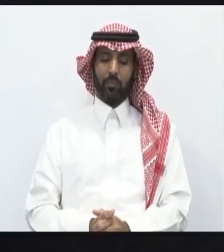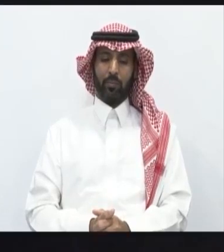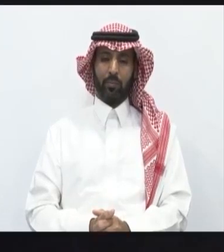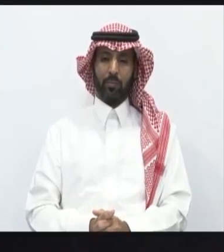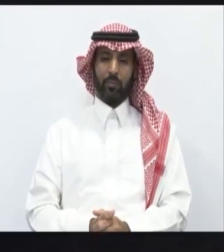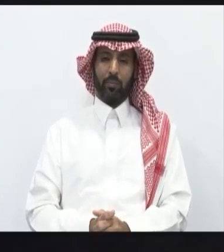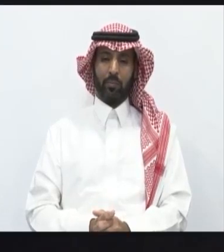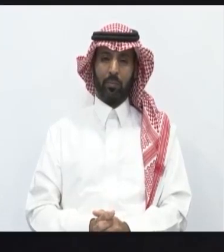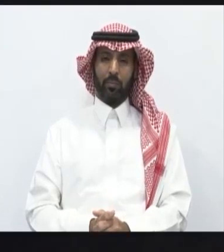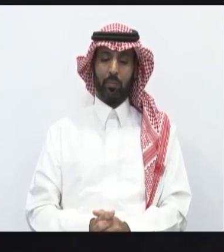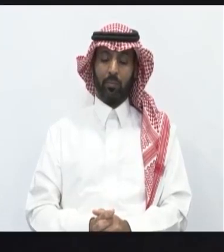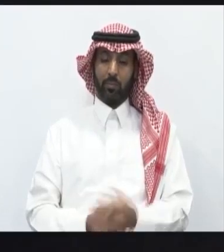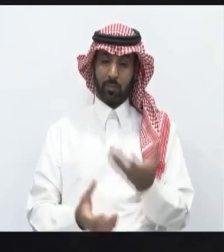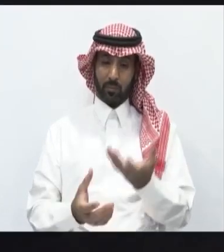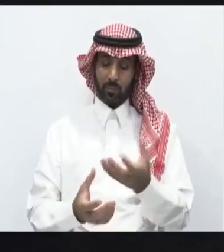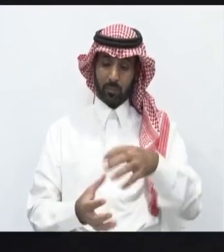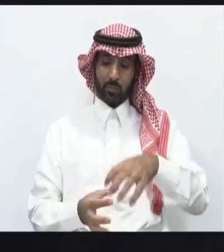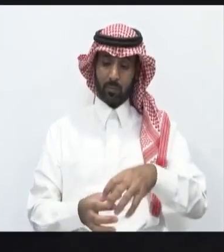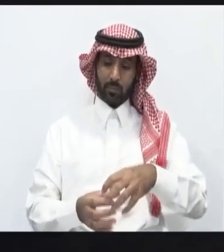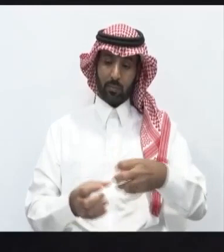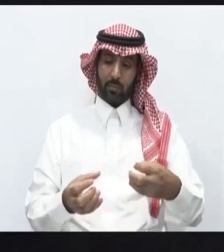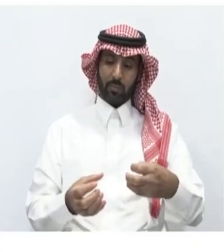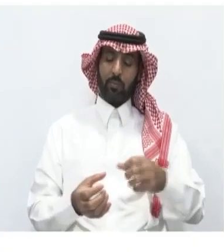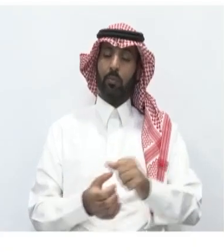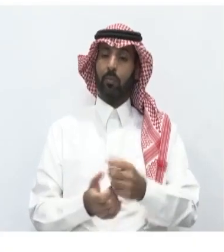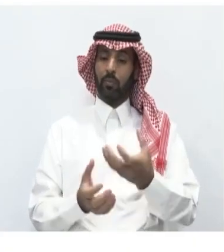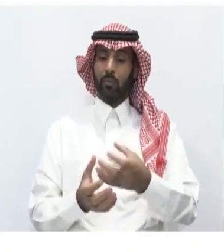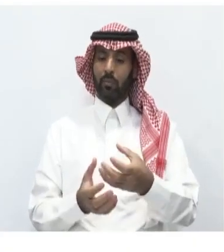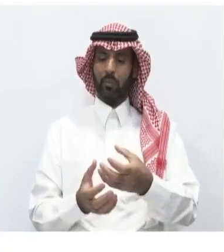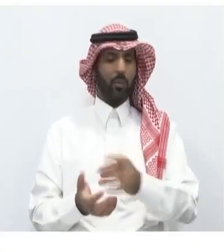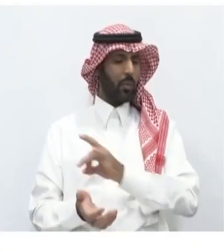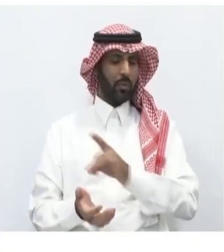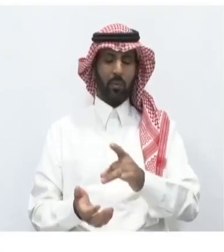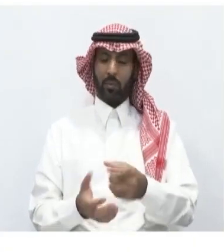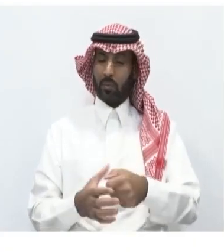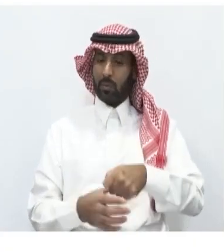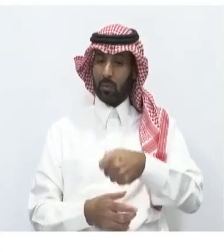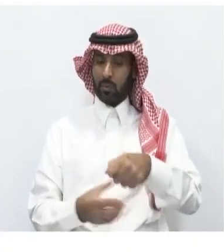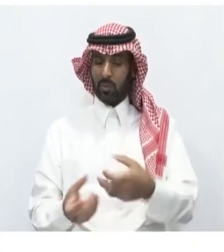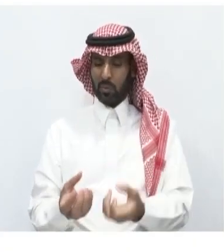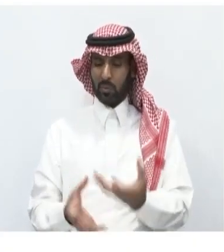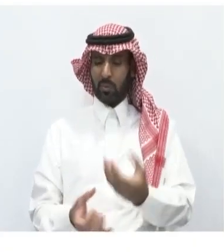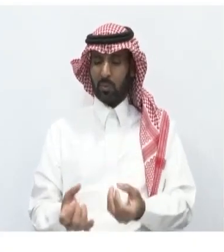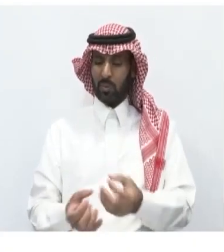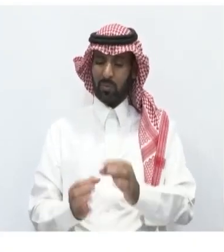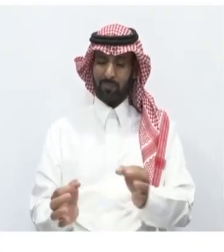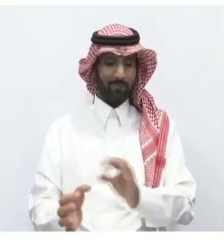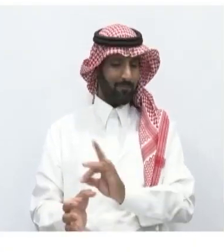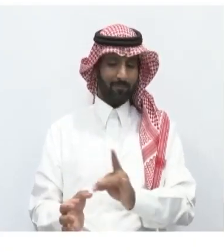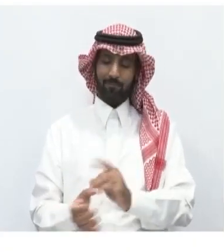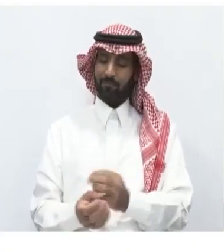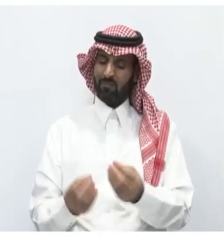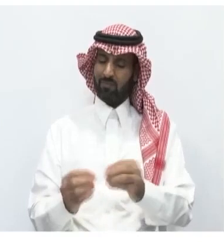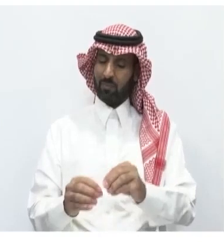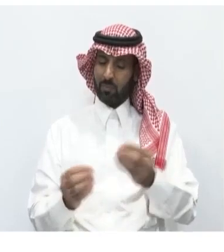long sentence. Very good. The potatoes are not cooked quite perfectly. You have to